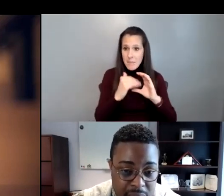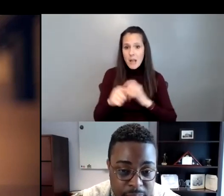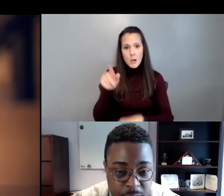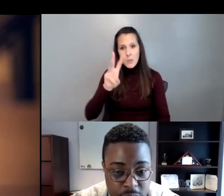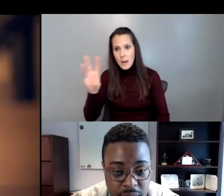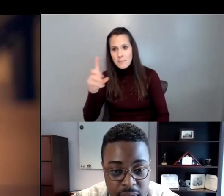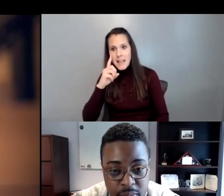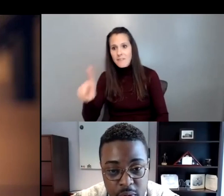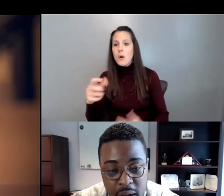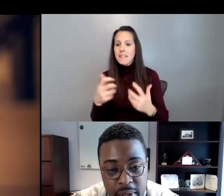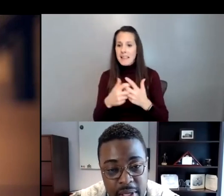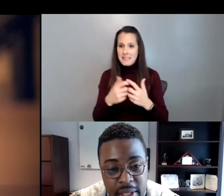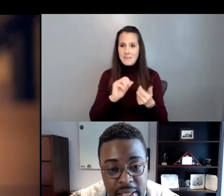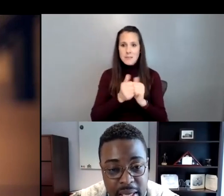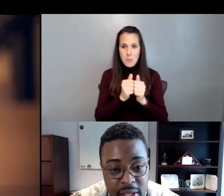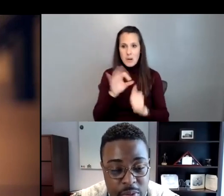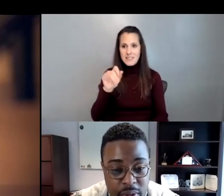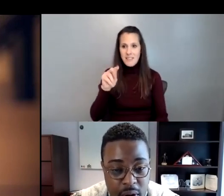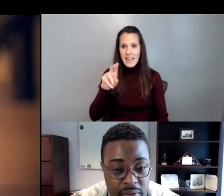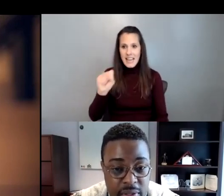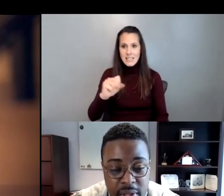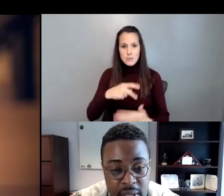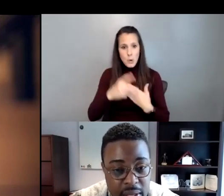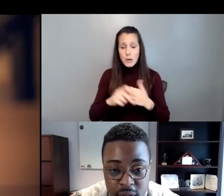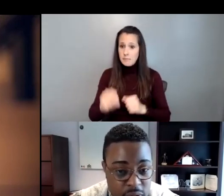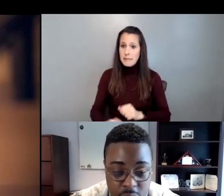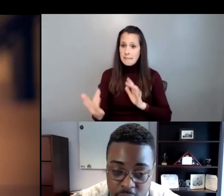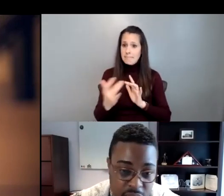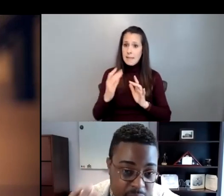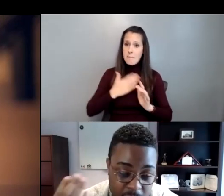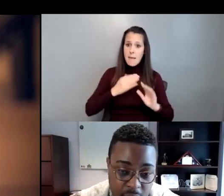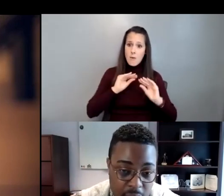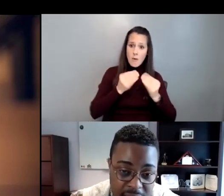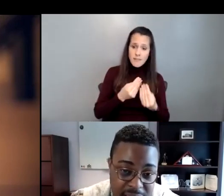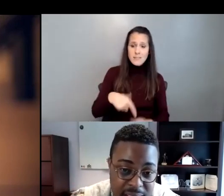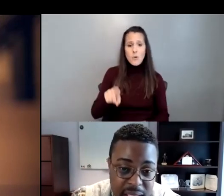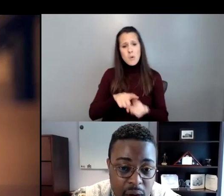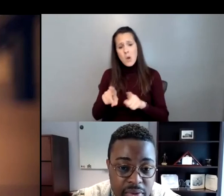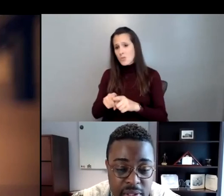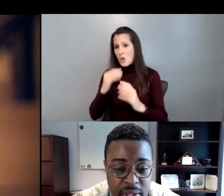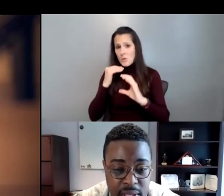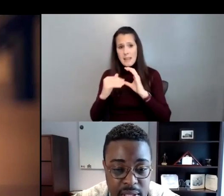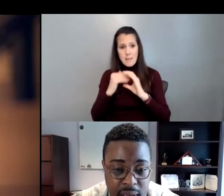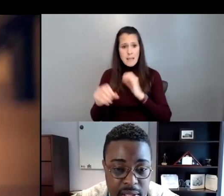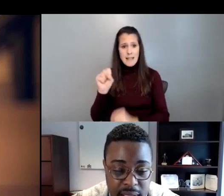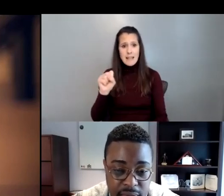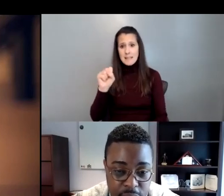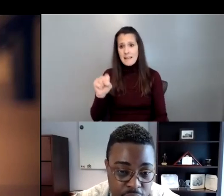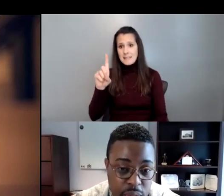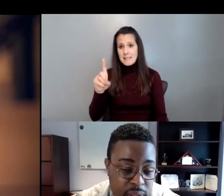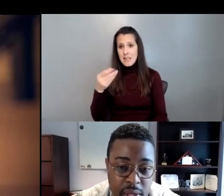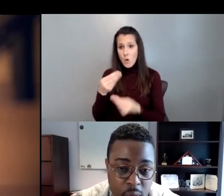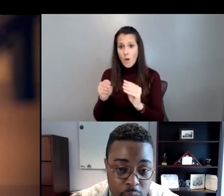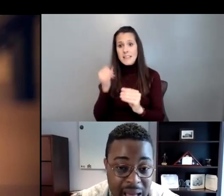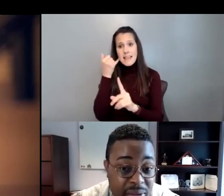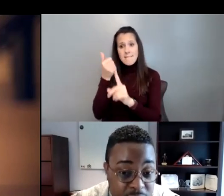for our adaptive sports and fitness program to then get in touch with our office. And there's also just emailing our SSD office to then get contact if you're a